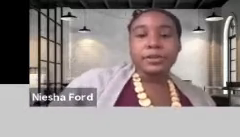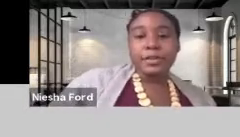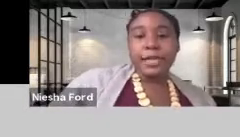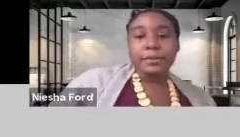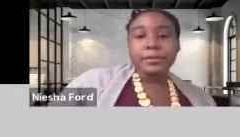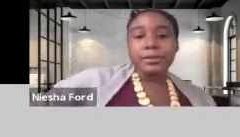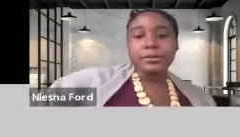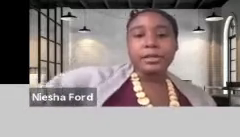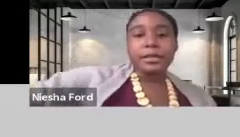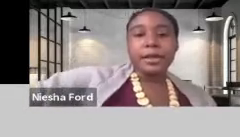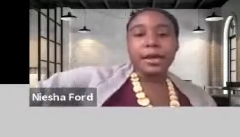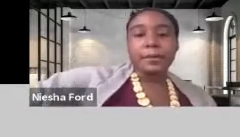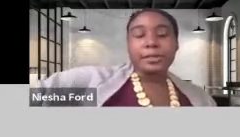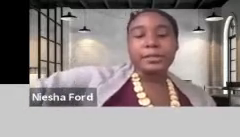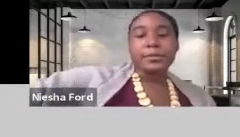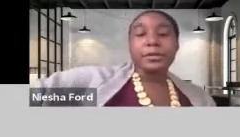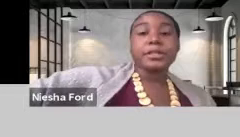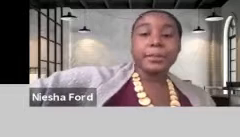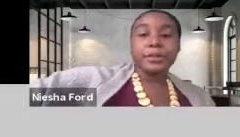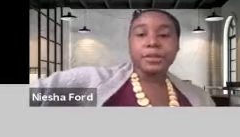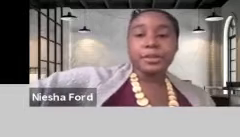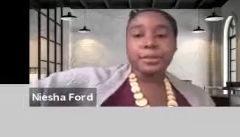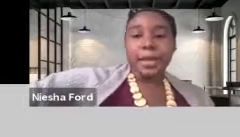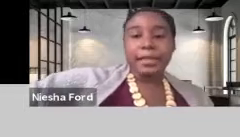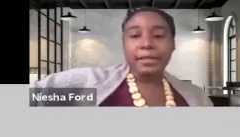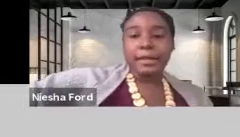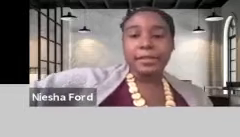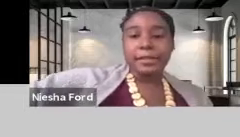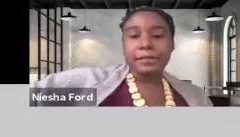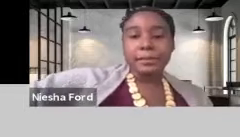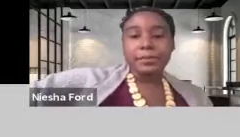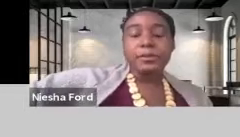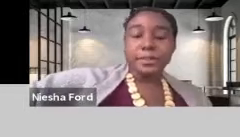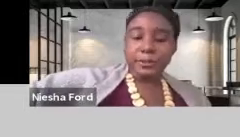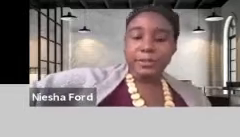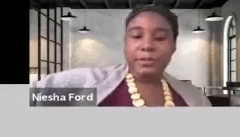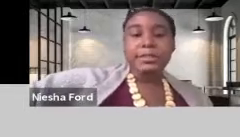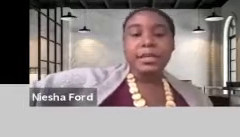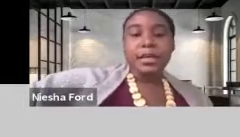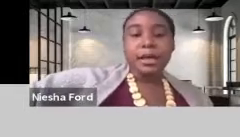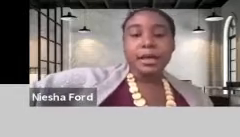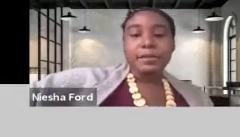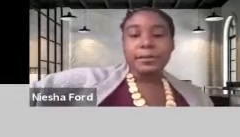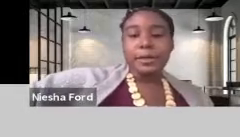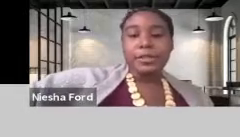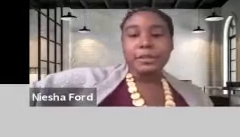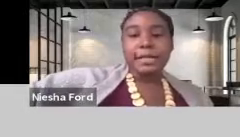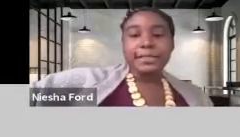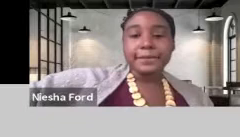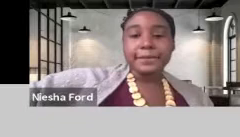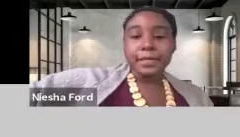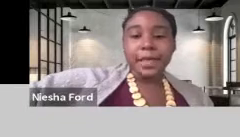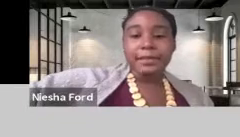about how to create a persona. We're going to talk about the good, the bad, and the ugly of using personas. Then we're going to do